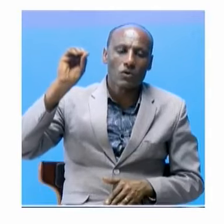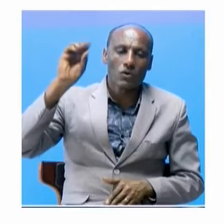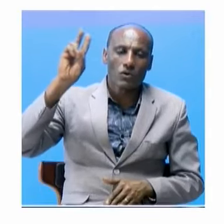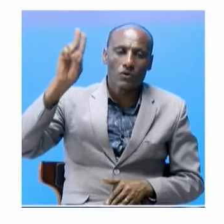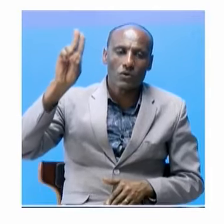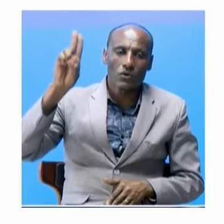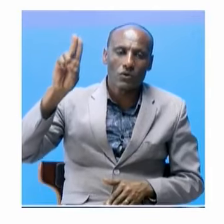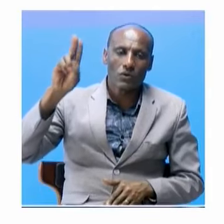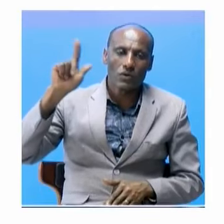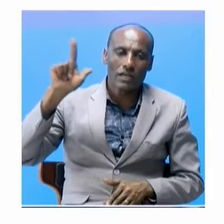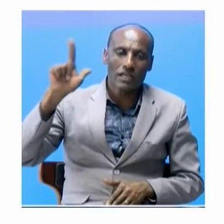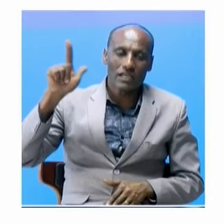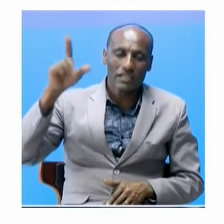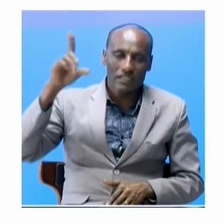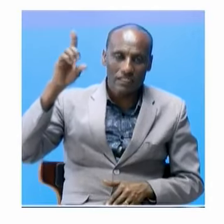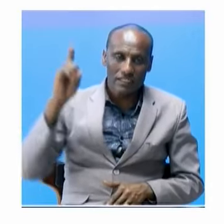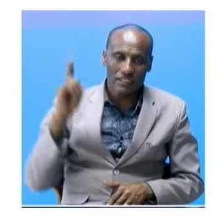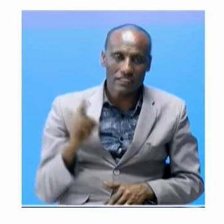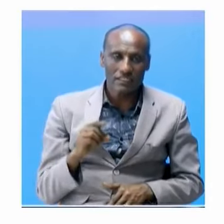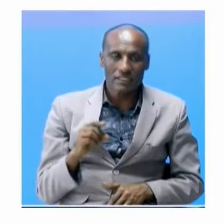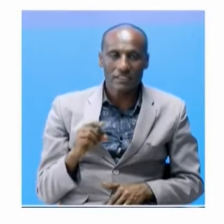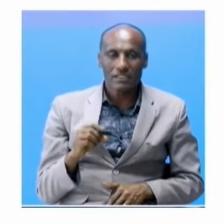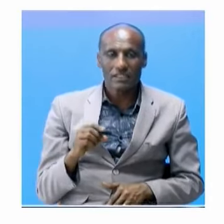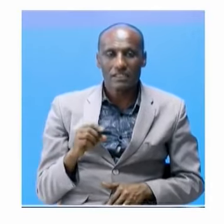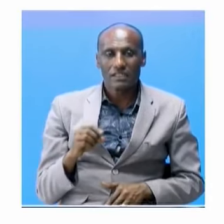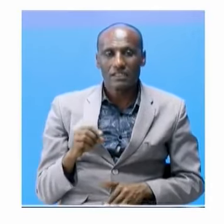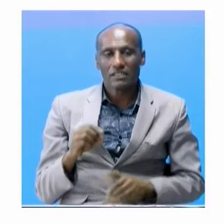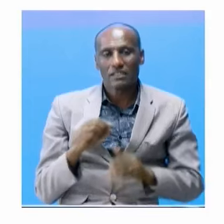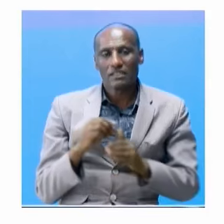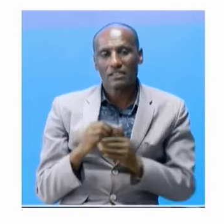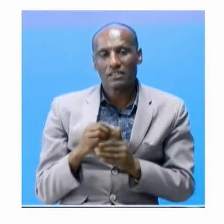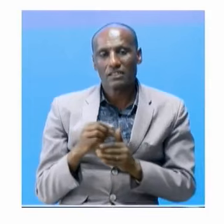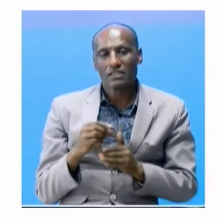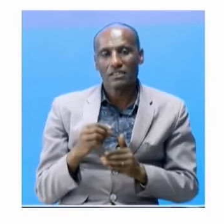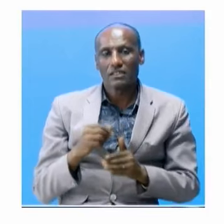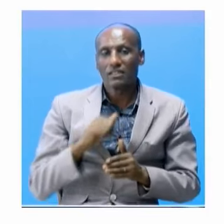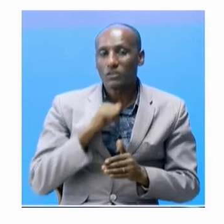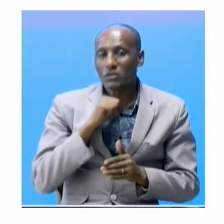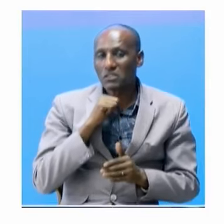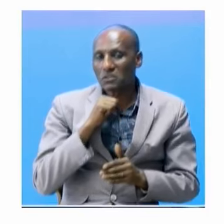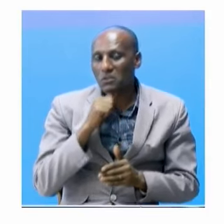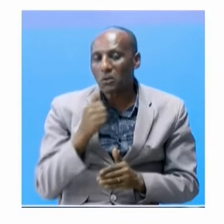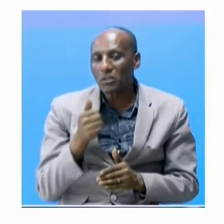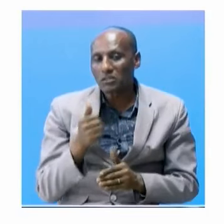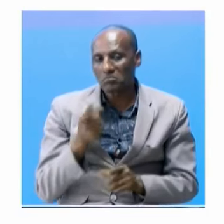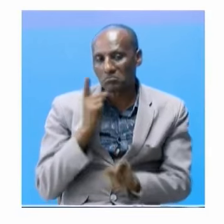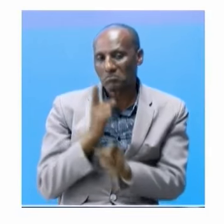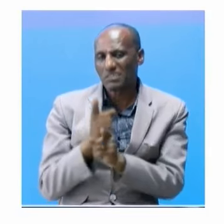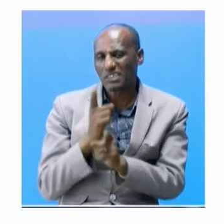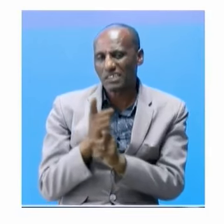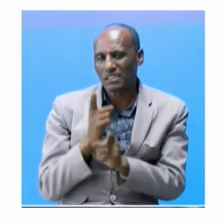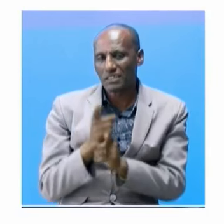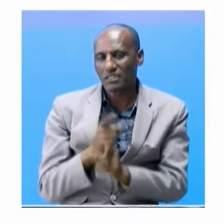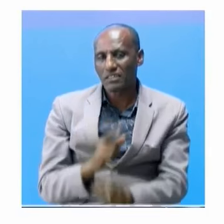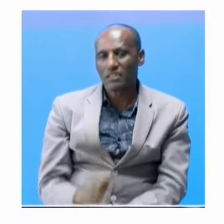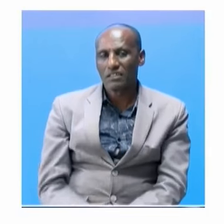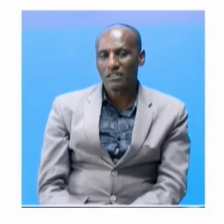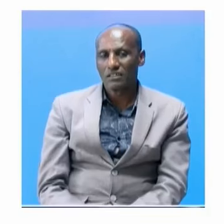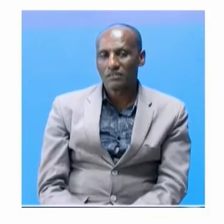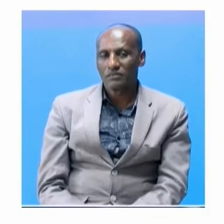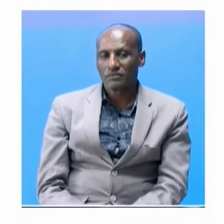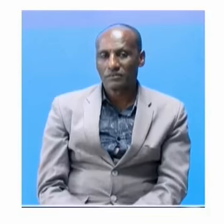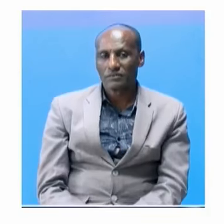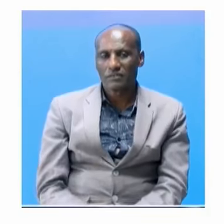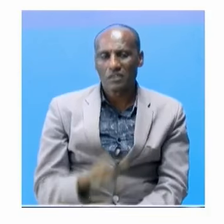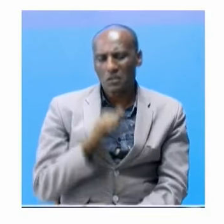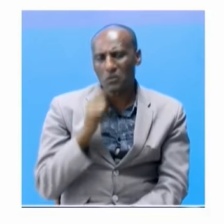express possibility, that means it is for something which is not certain. Not